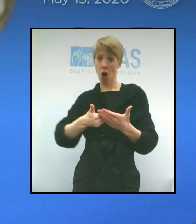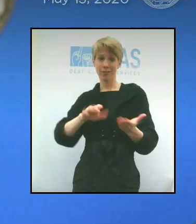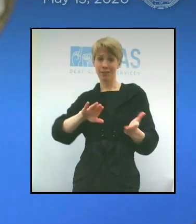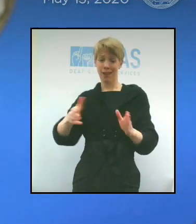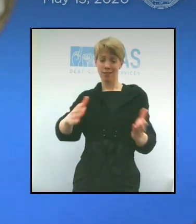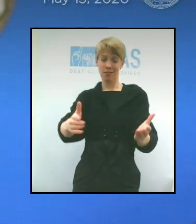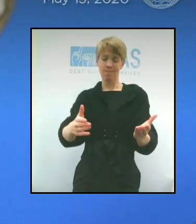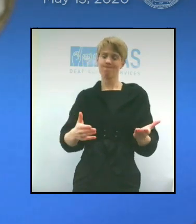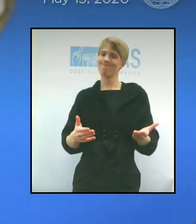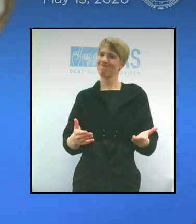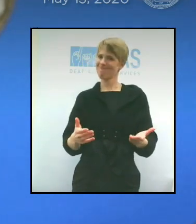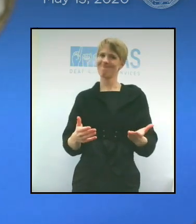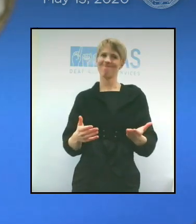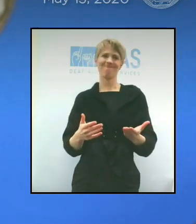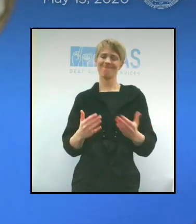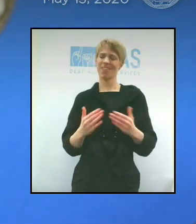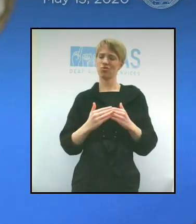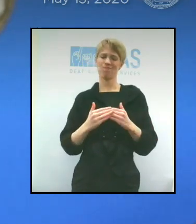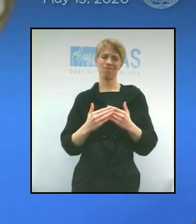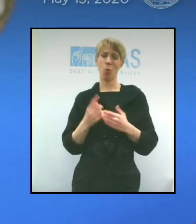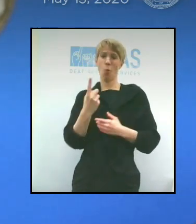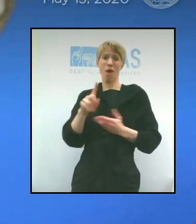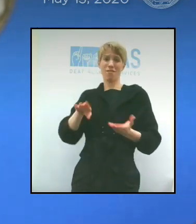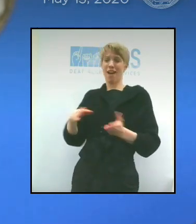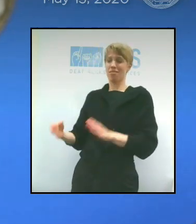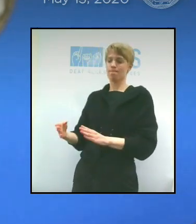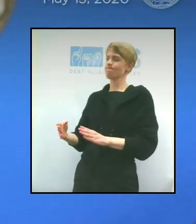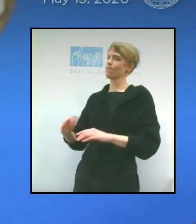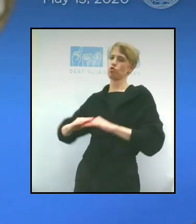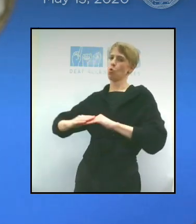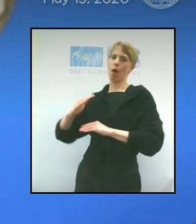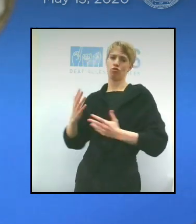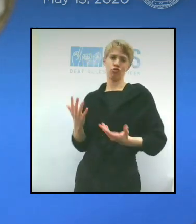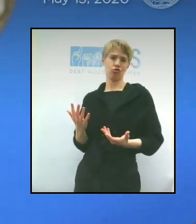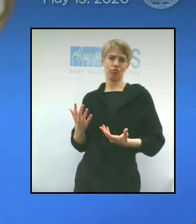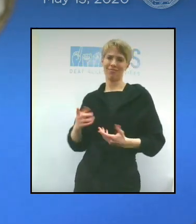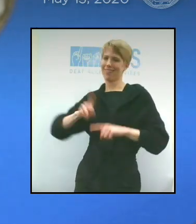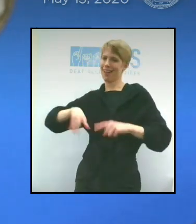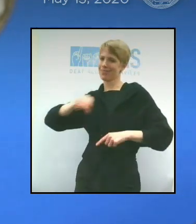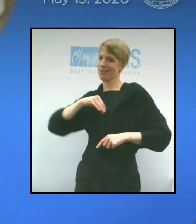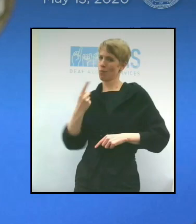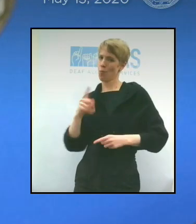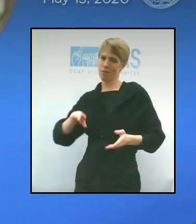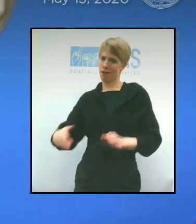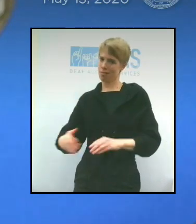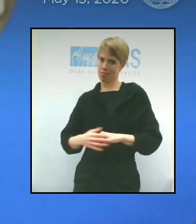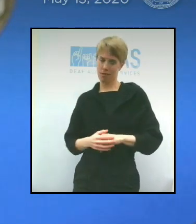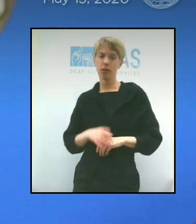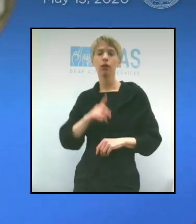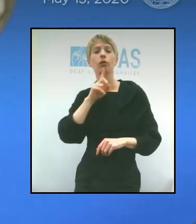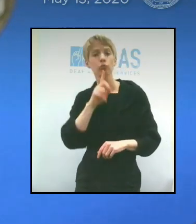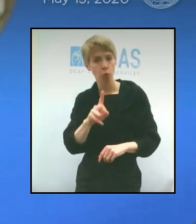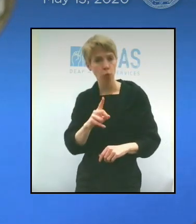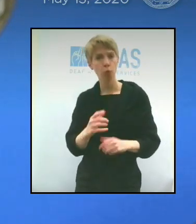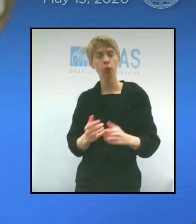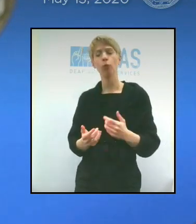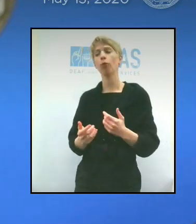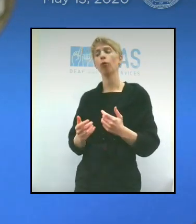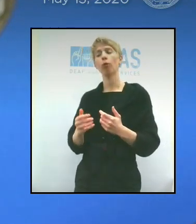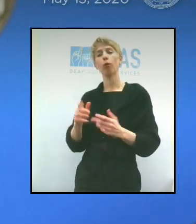to protect all of our residents. They are aware that nursing home deaths make up more than 50% of the deaths, at least as of last